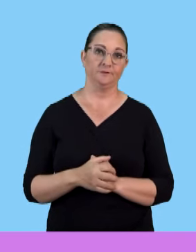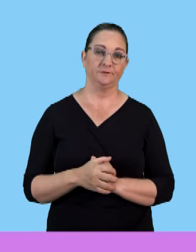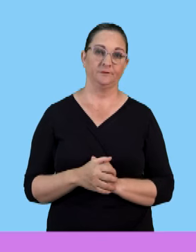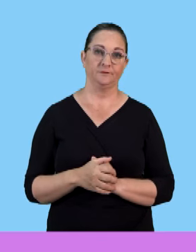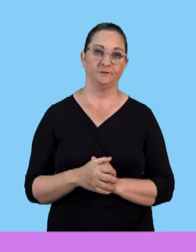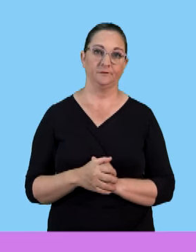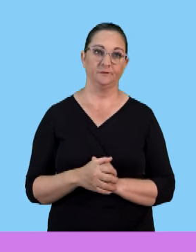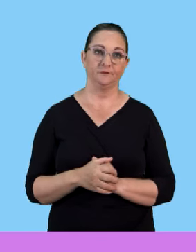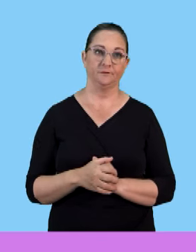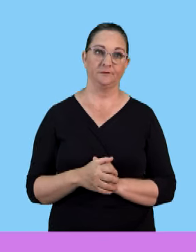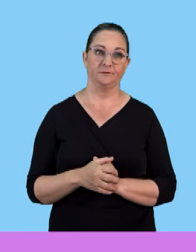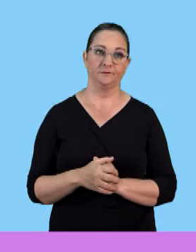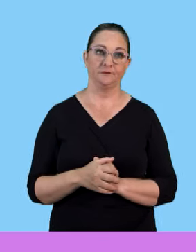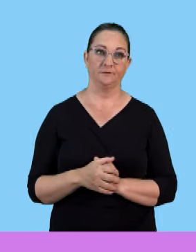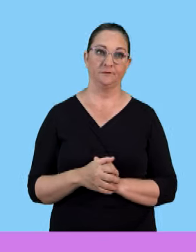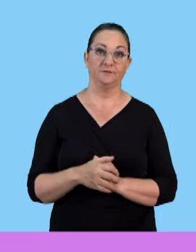24 kiloliters. So now,